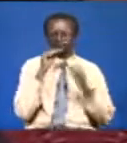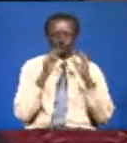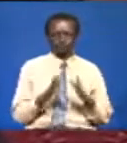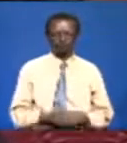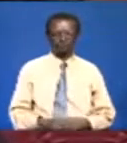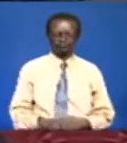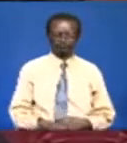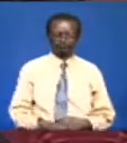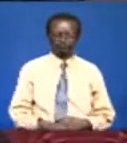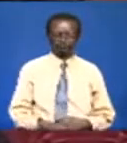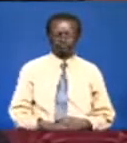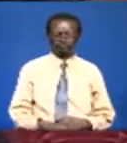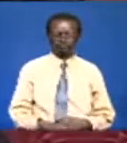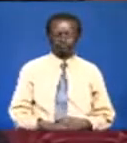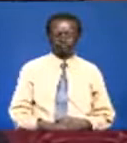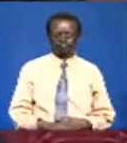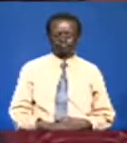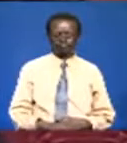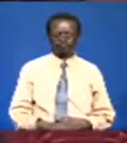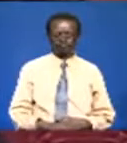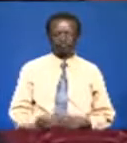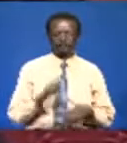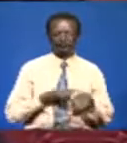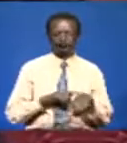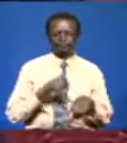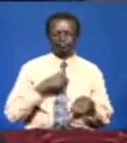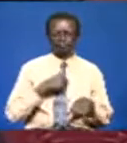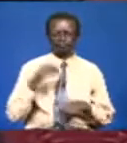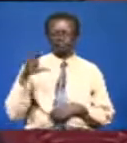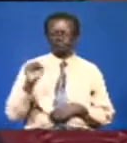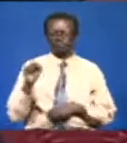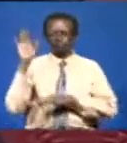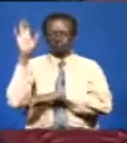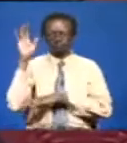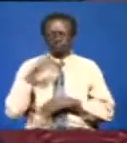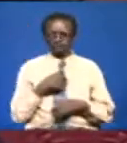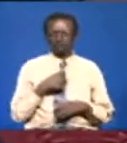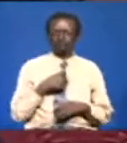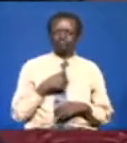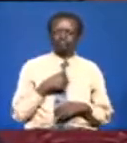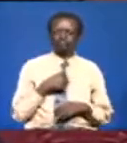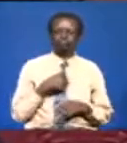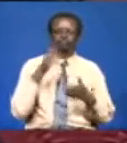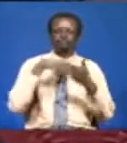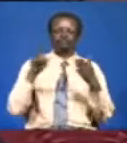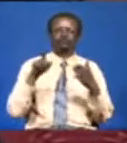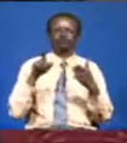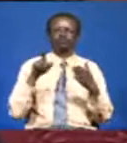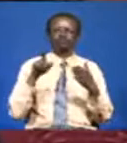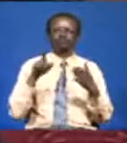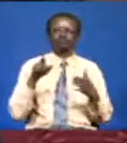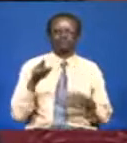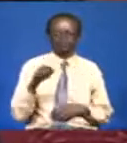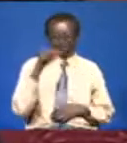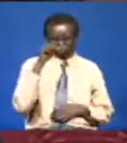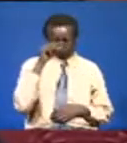immediately the cabinet was sworn in, they approved a cabinet paper on GMO. Mr. Speaker,